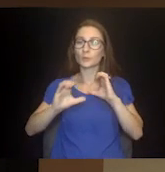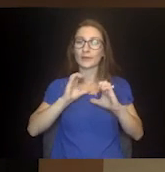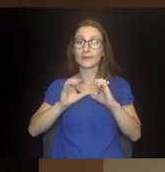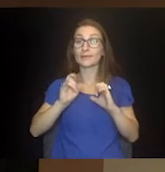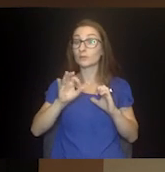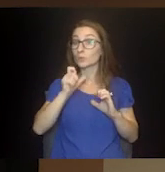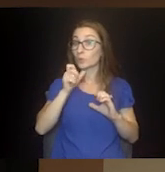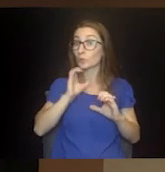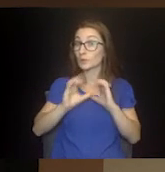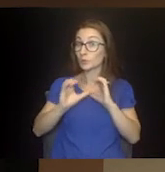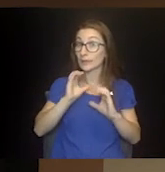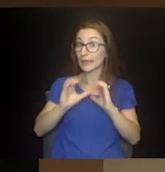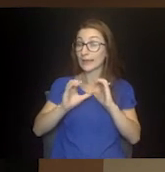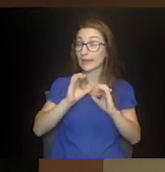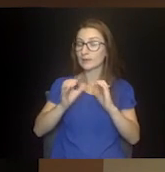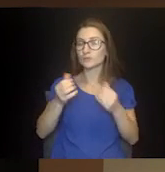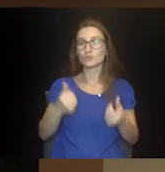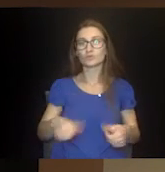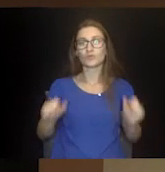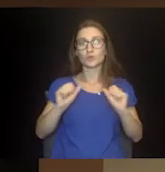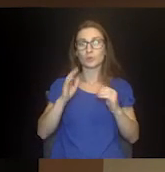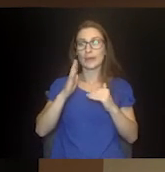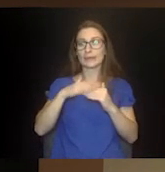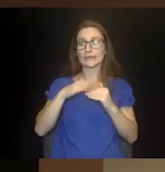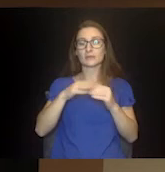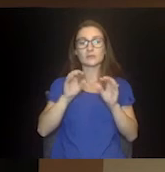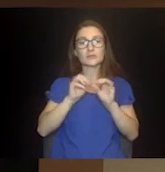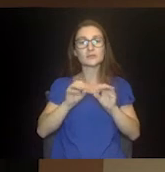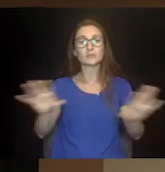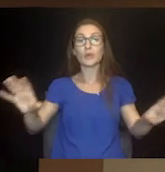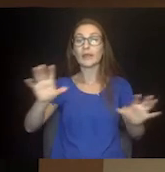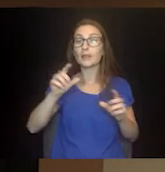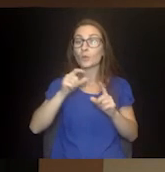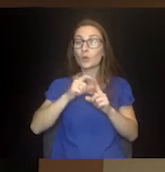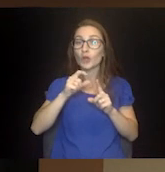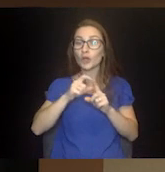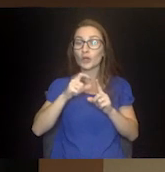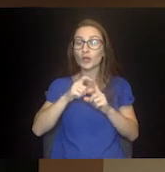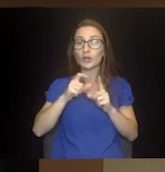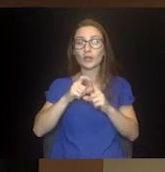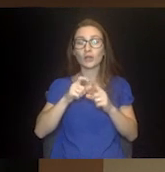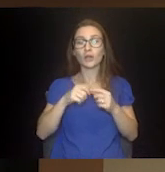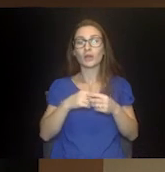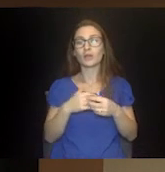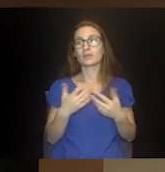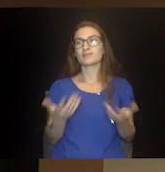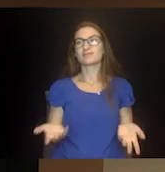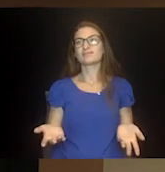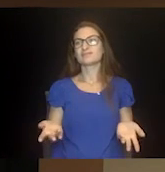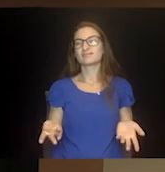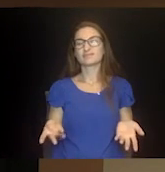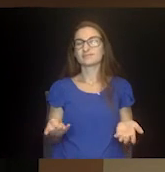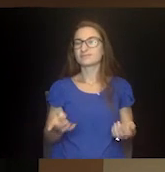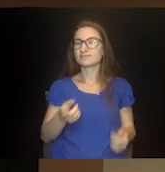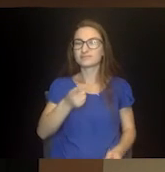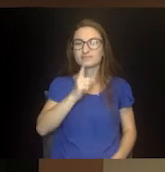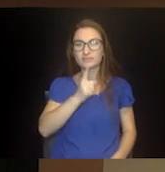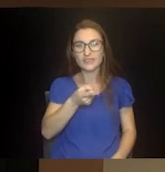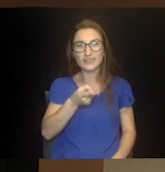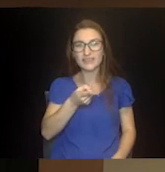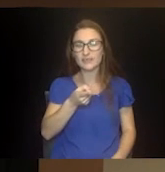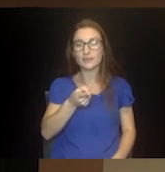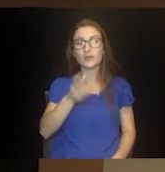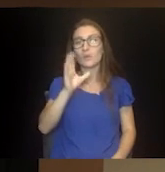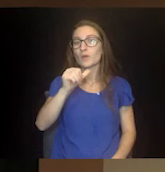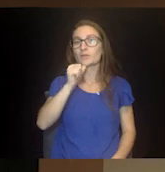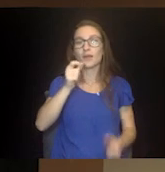to communicate, because if you don't communicate and try to at least, you know, give the good word out, then we're not really going to be doing